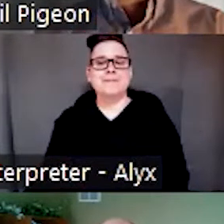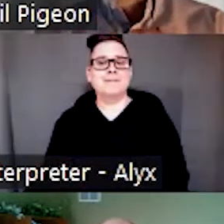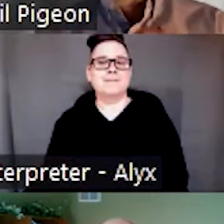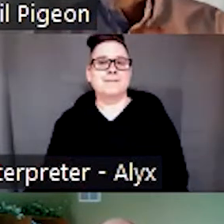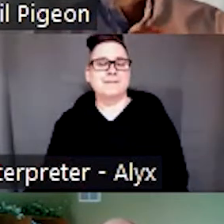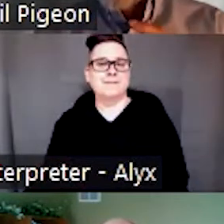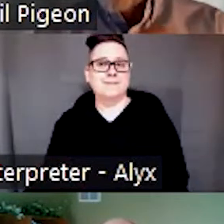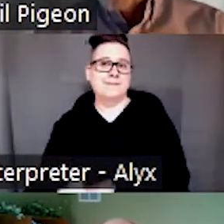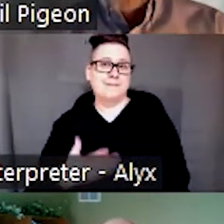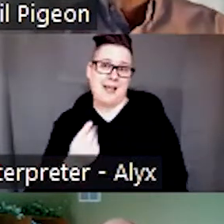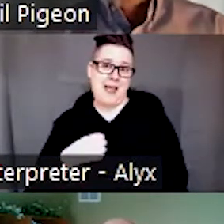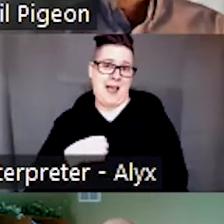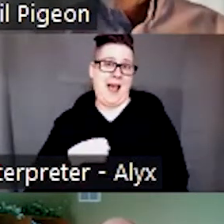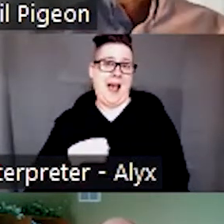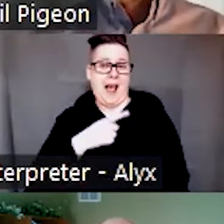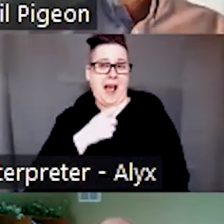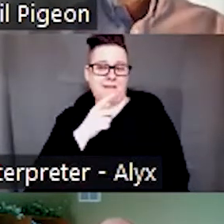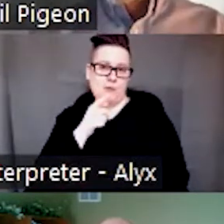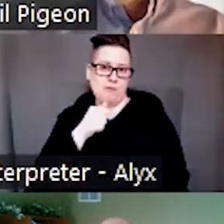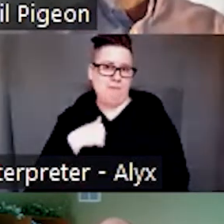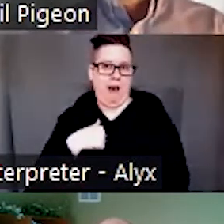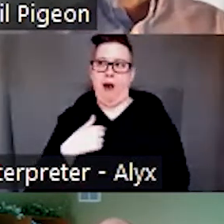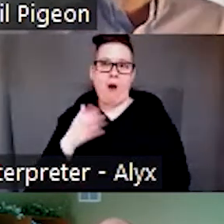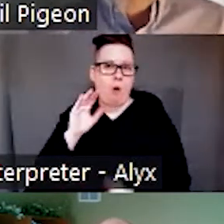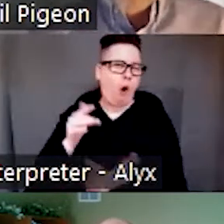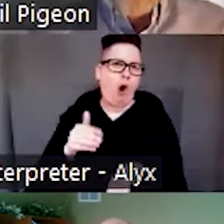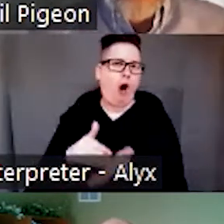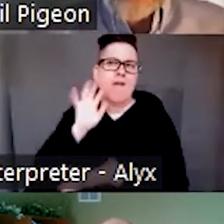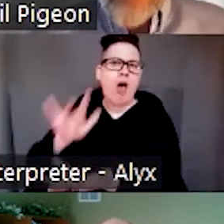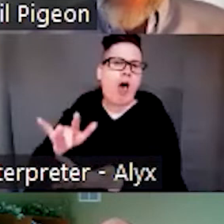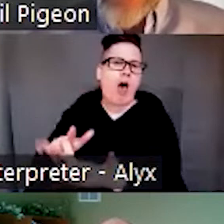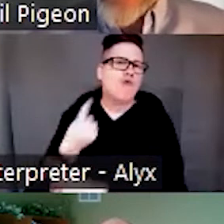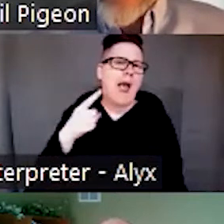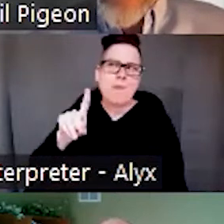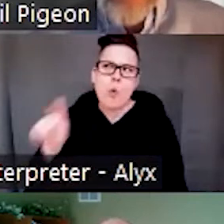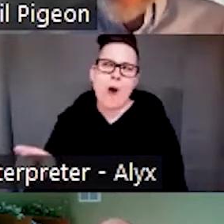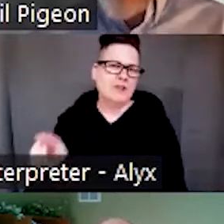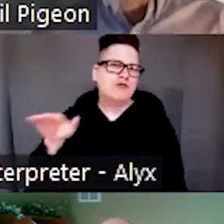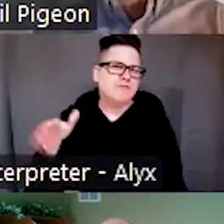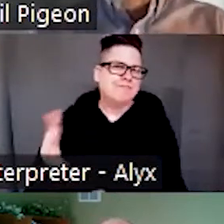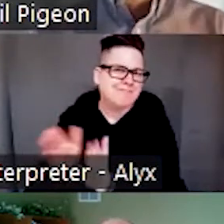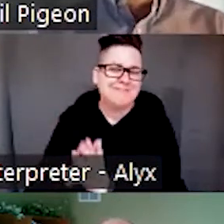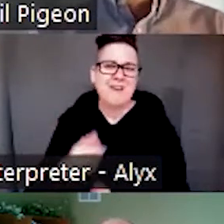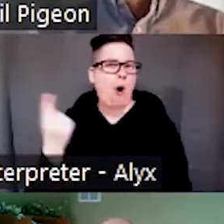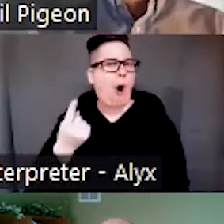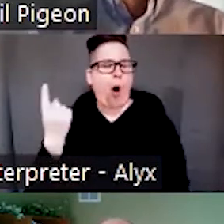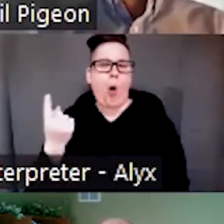of people myself who reach out to Dan with random questions and requests periodically, and I'm always met